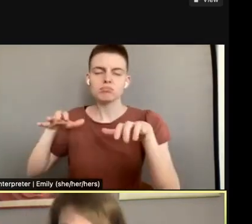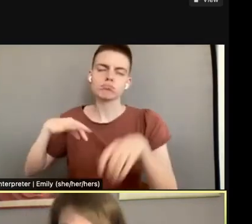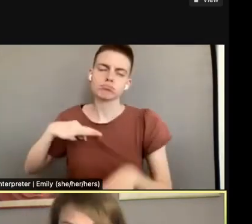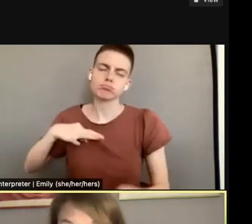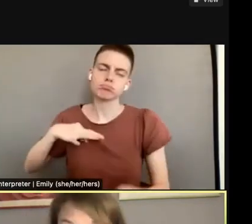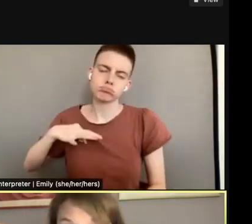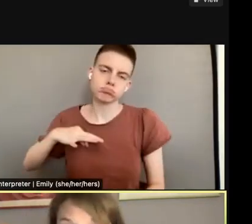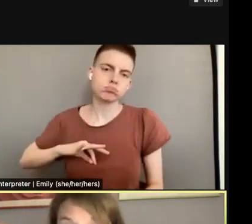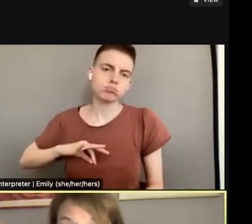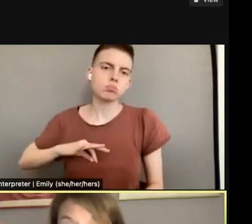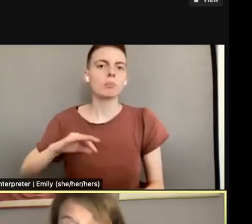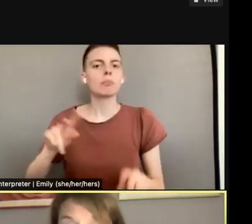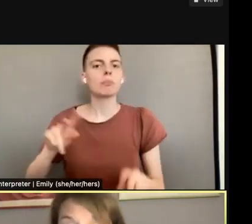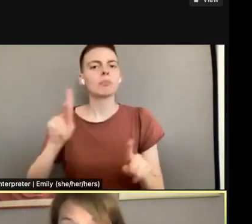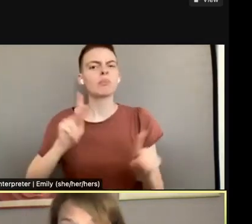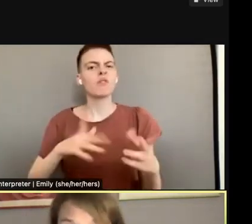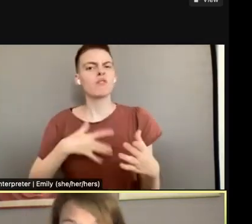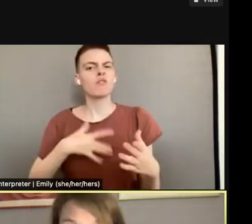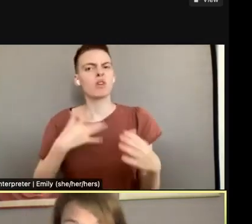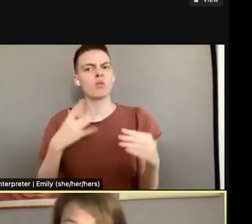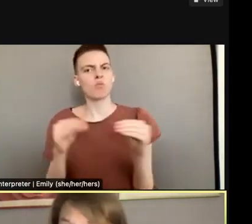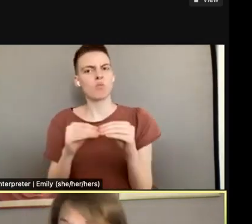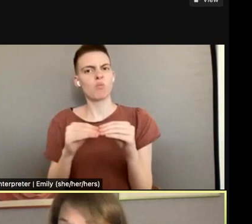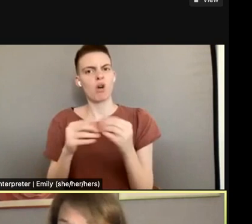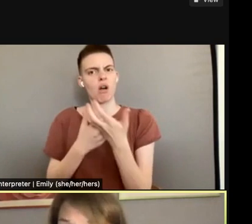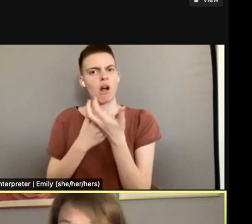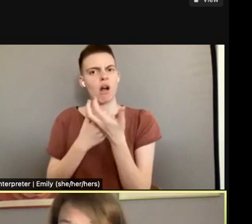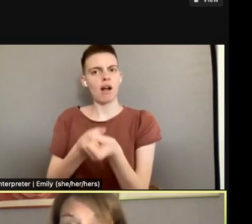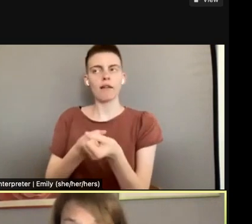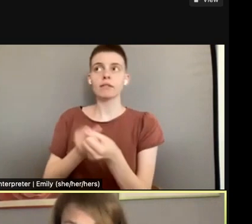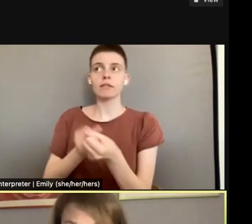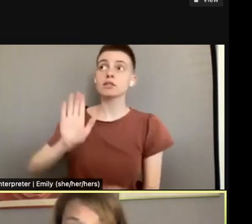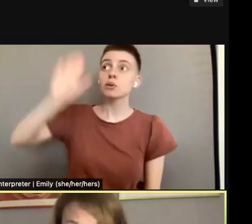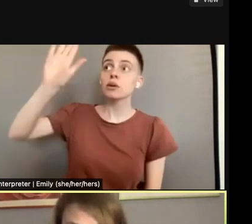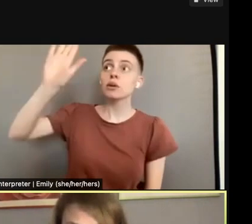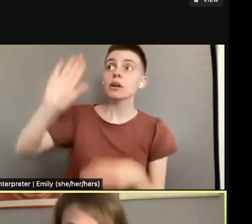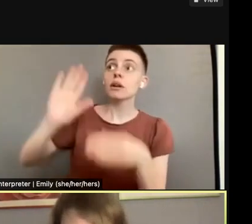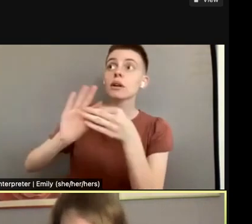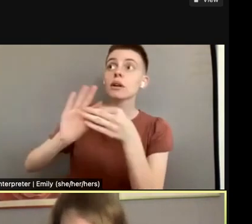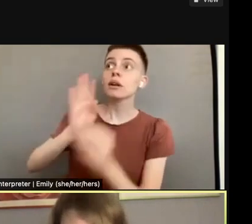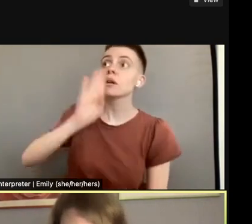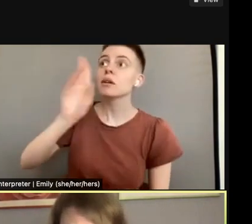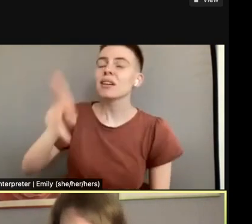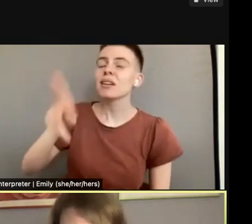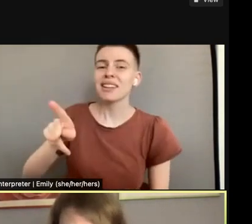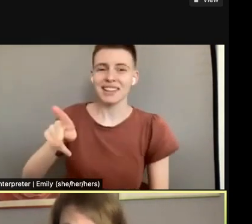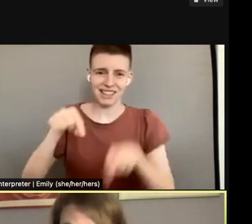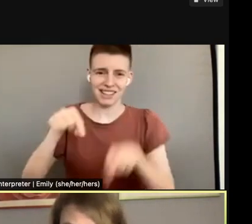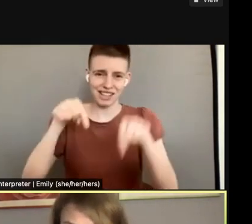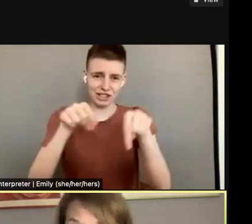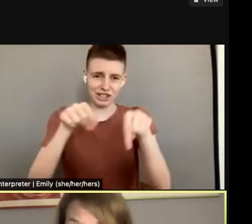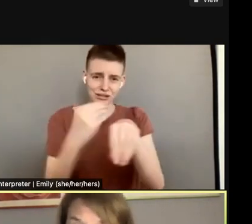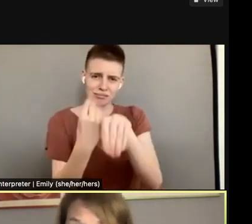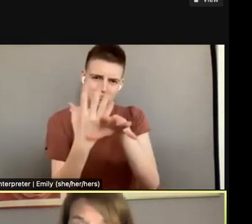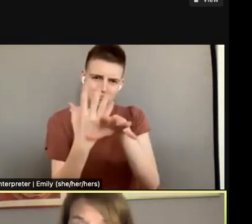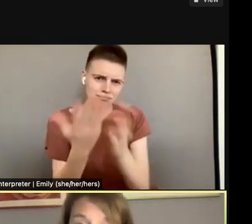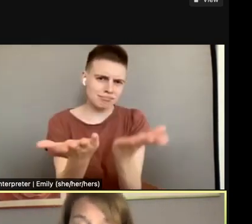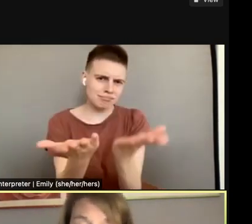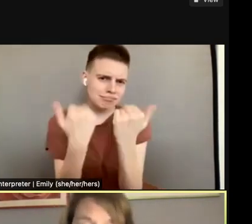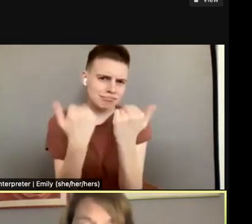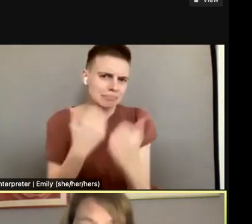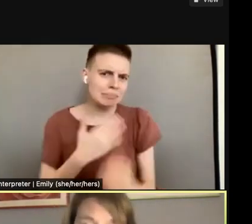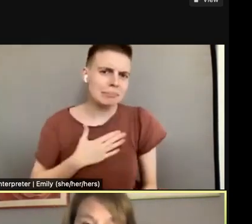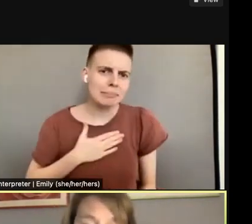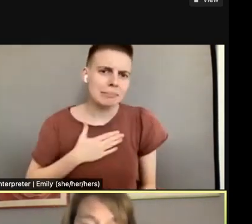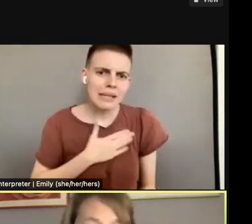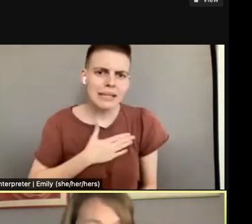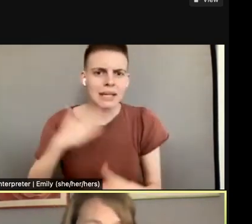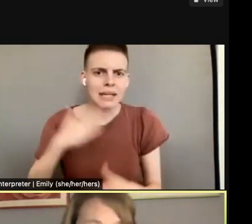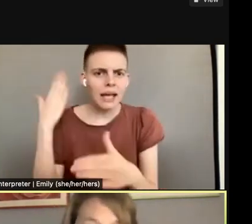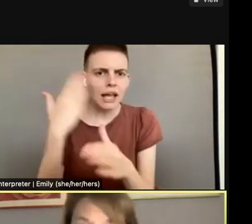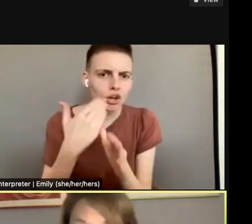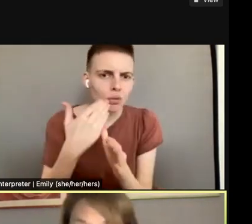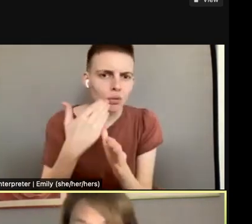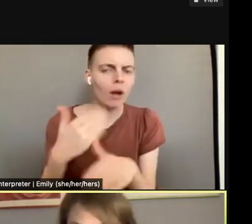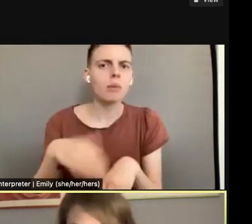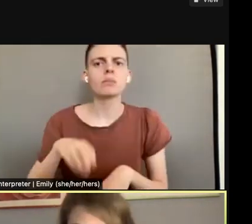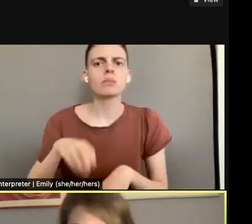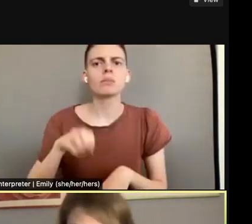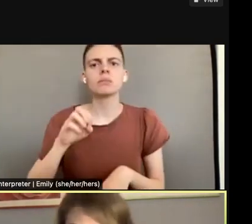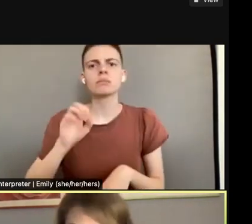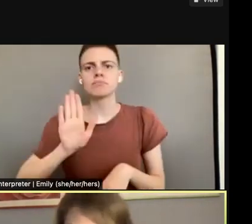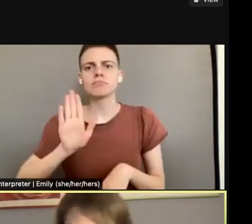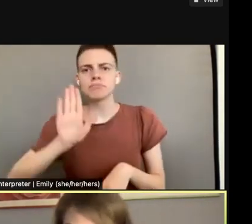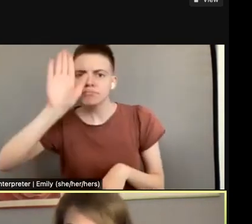sort of speak out. But I want you to interrupt me if you have something you want to add or a question you want to ask